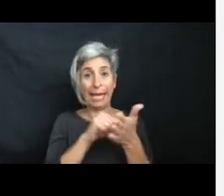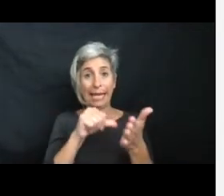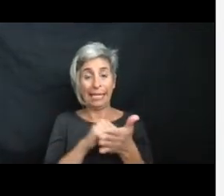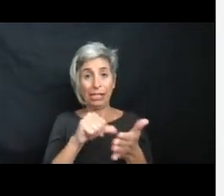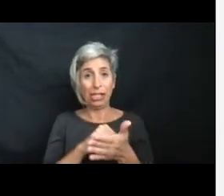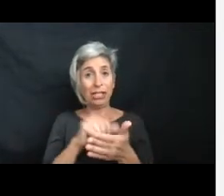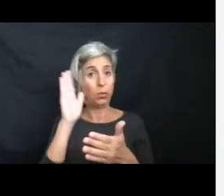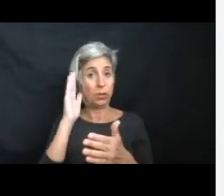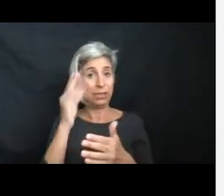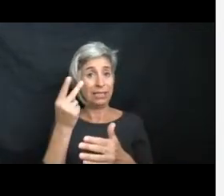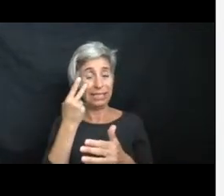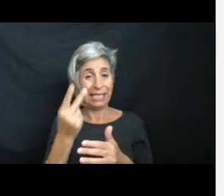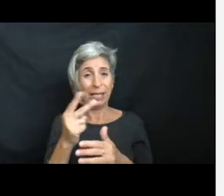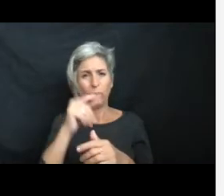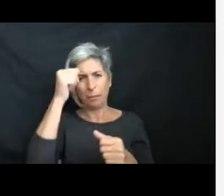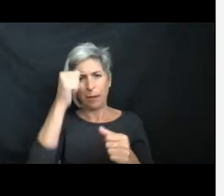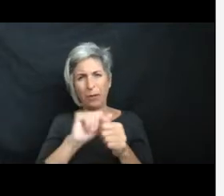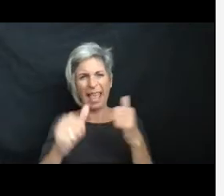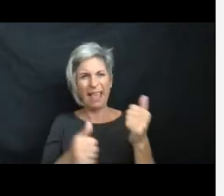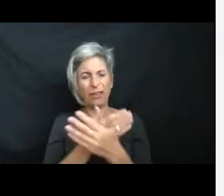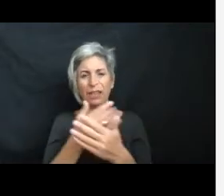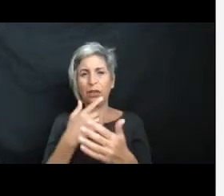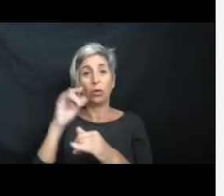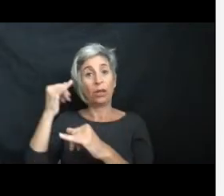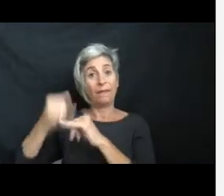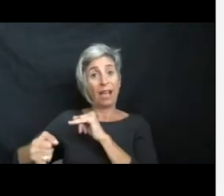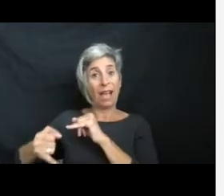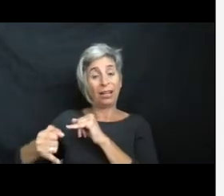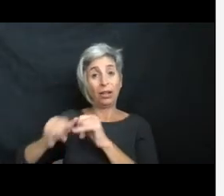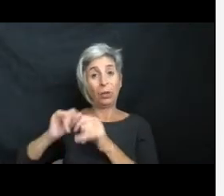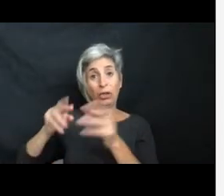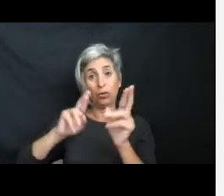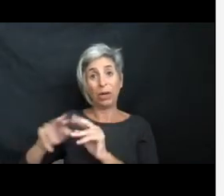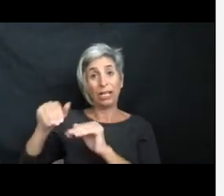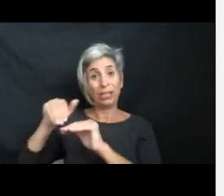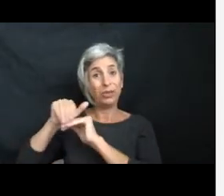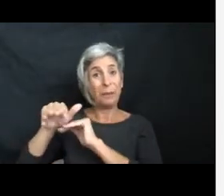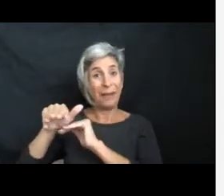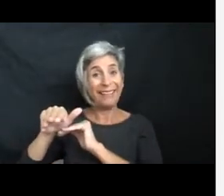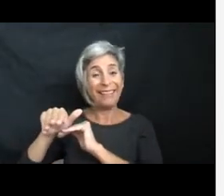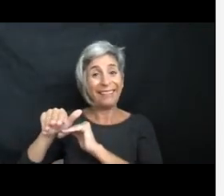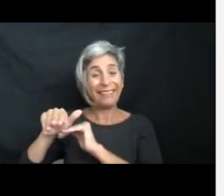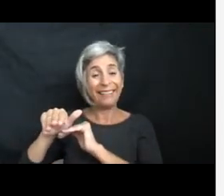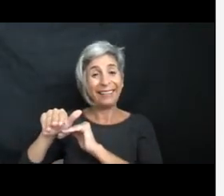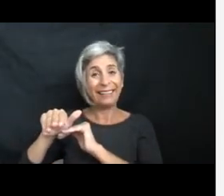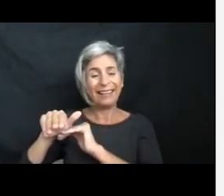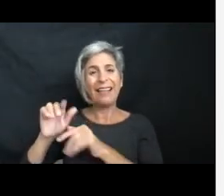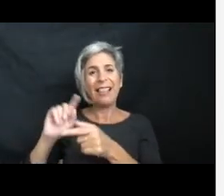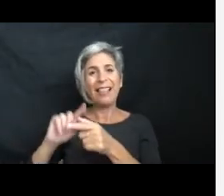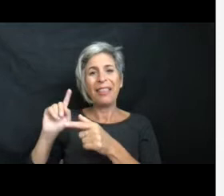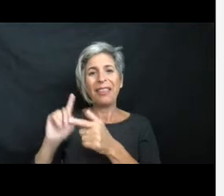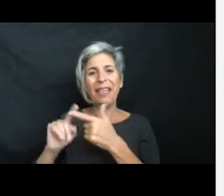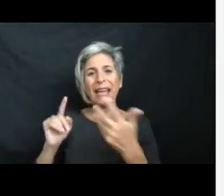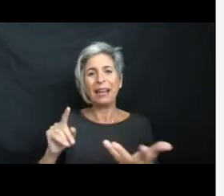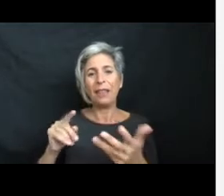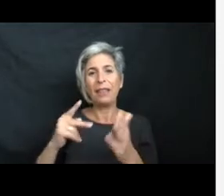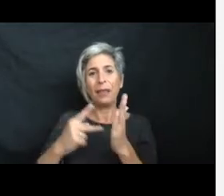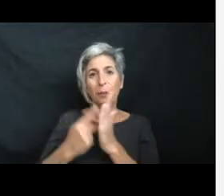information that you entered. So you can go to the final page and submit. So that last step brings the project to the actual